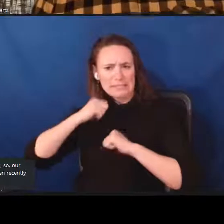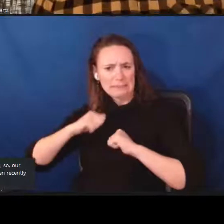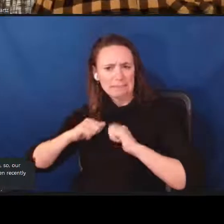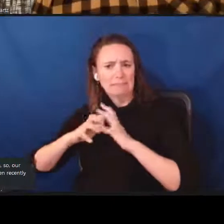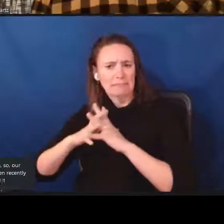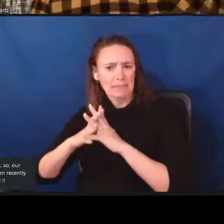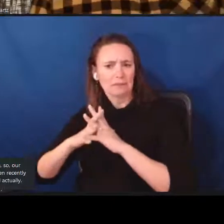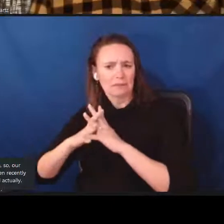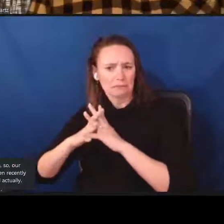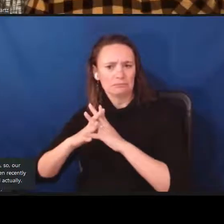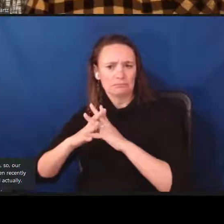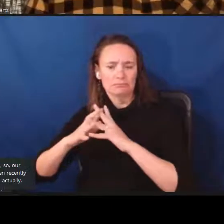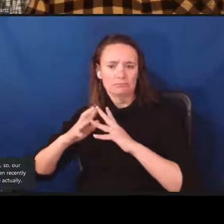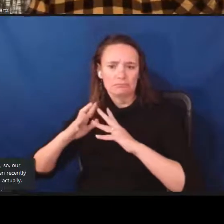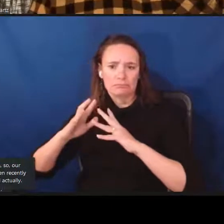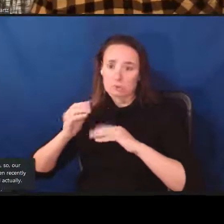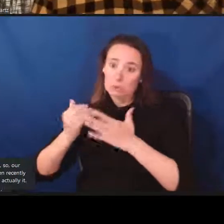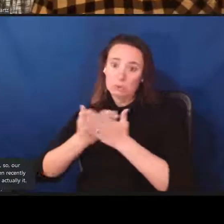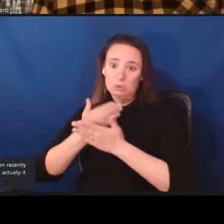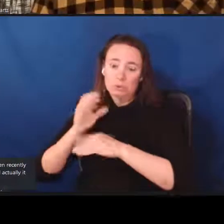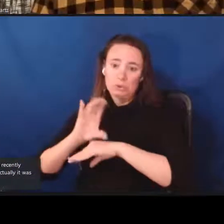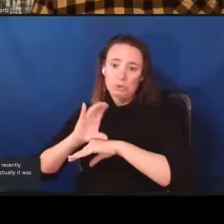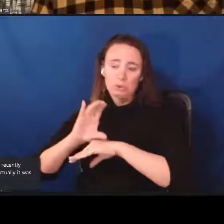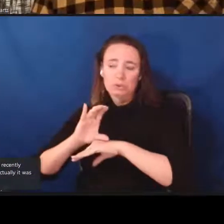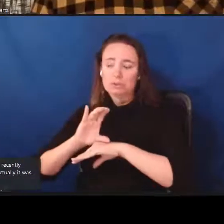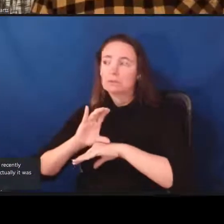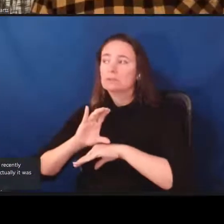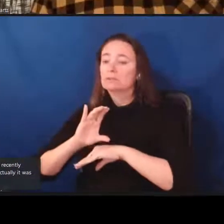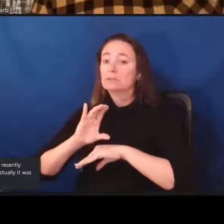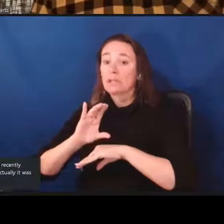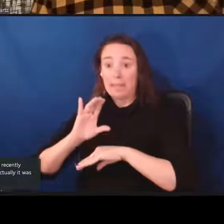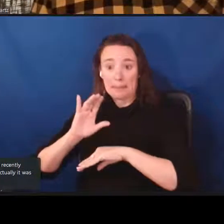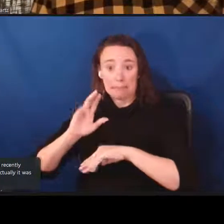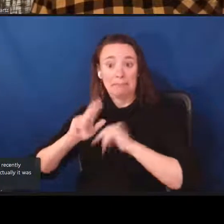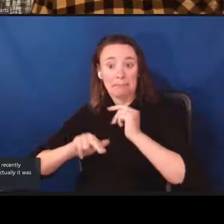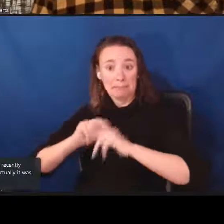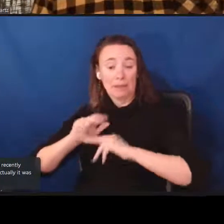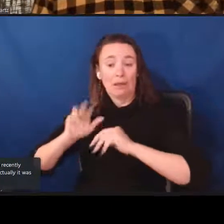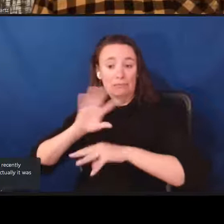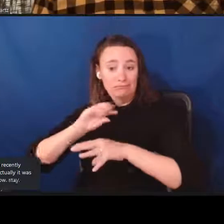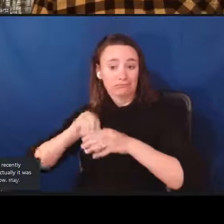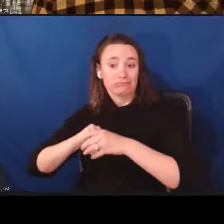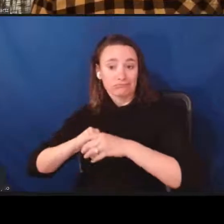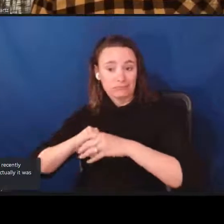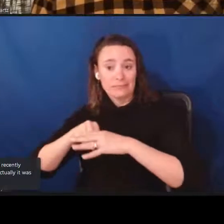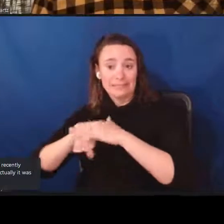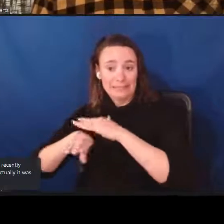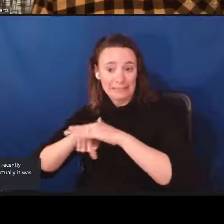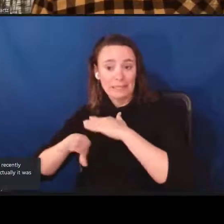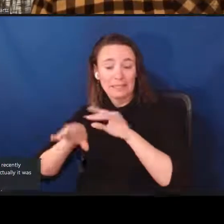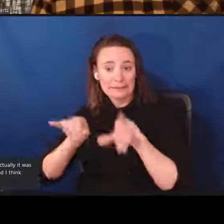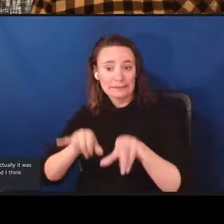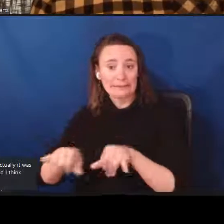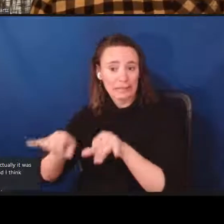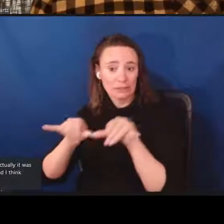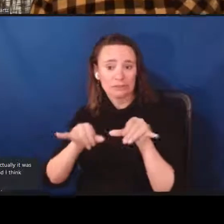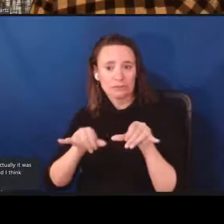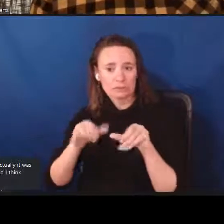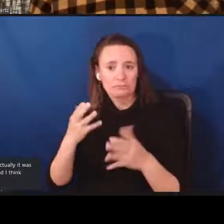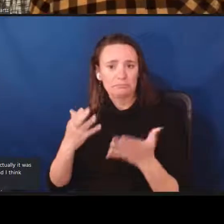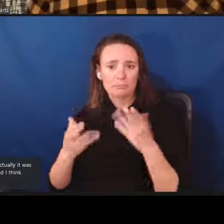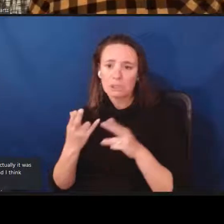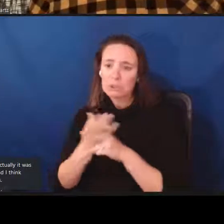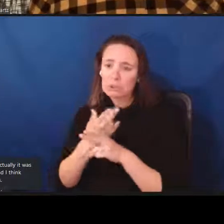church, and it was built with accessibility, standards. I think they must have used